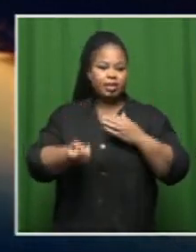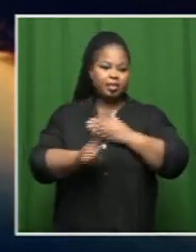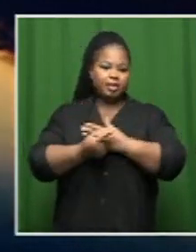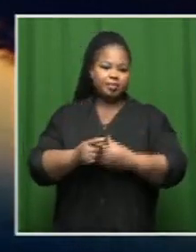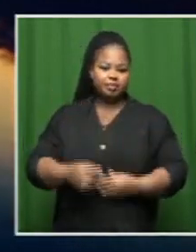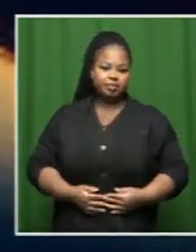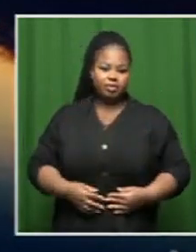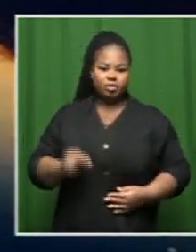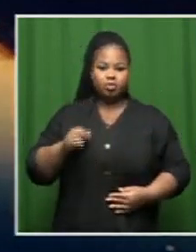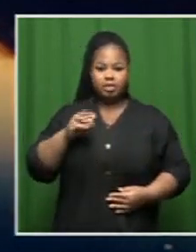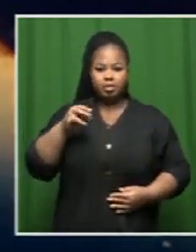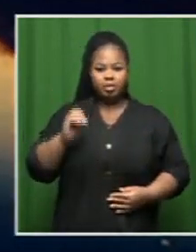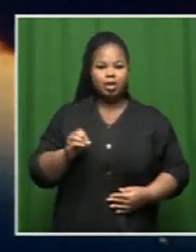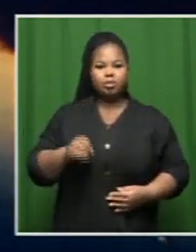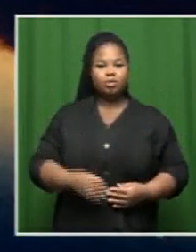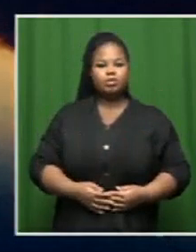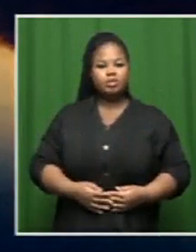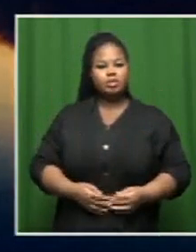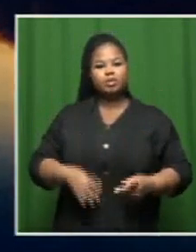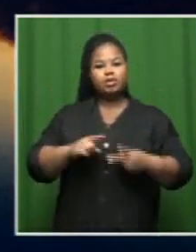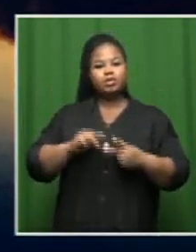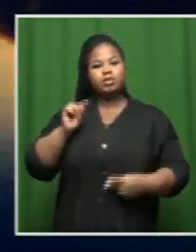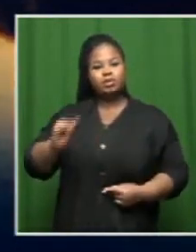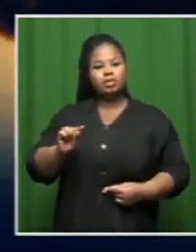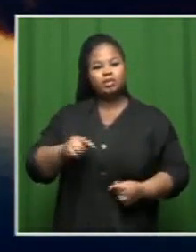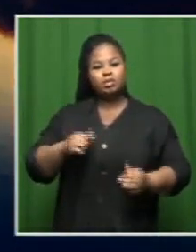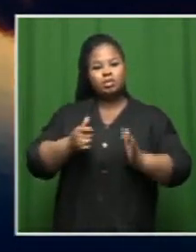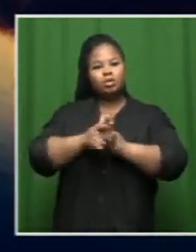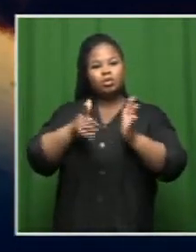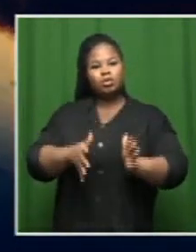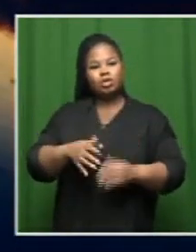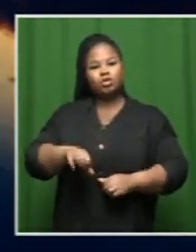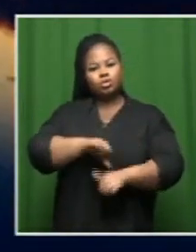day. Nomzamo Zondo is an attorney and executive director of the